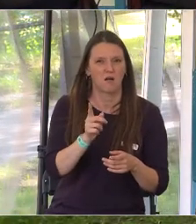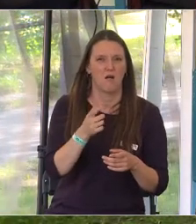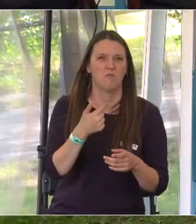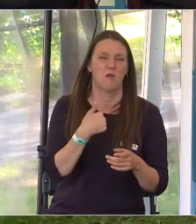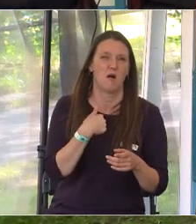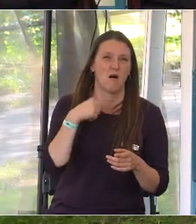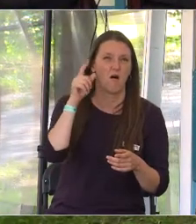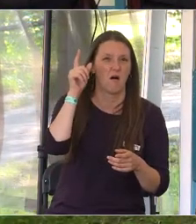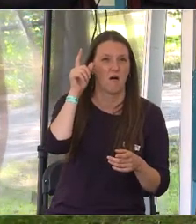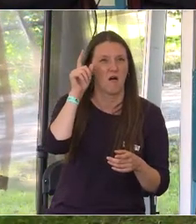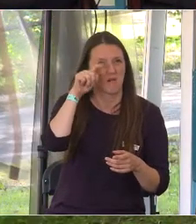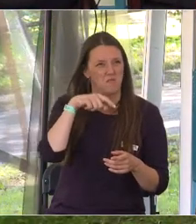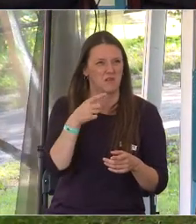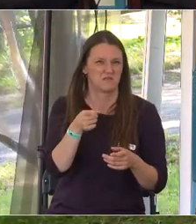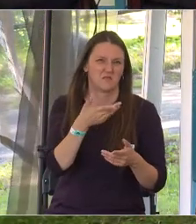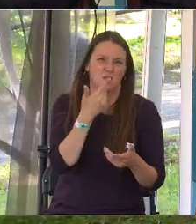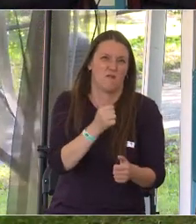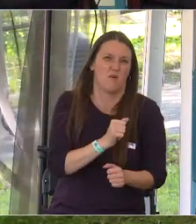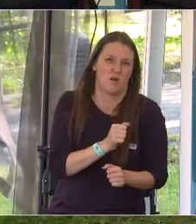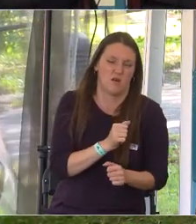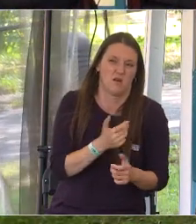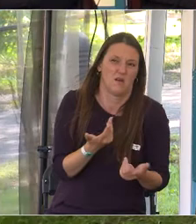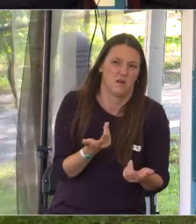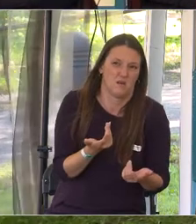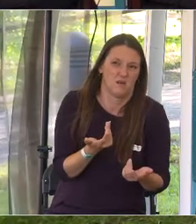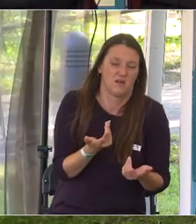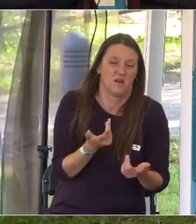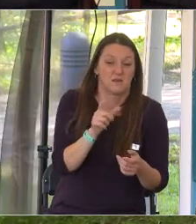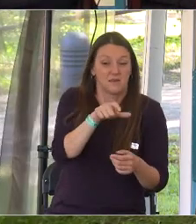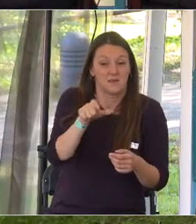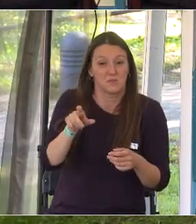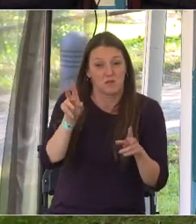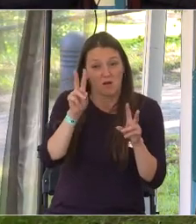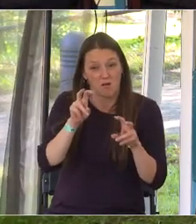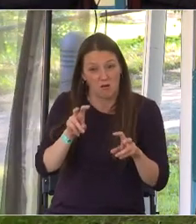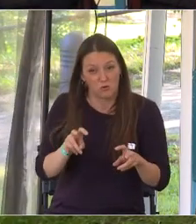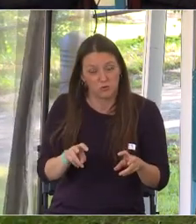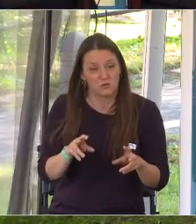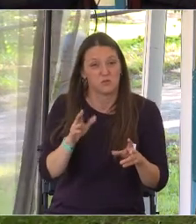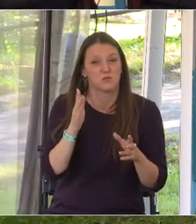Thank you.